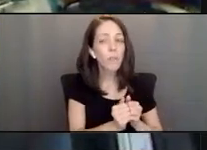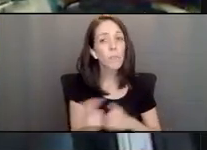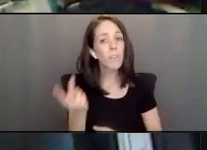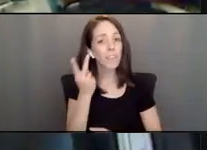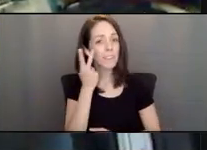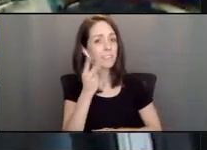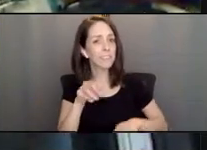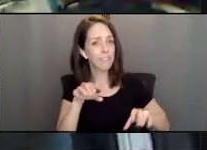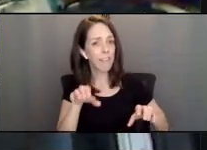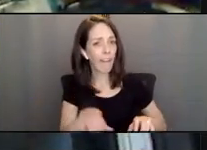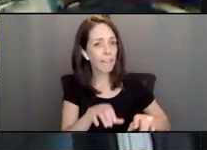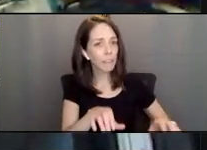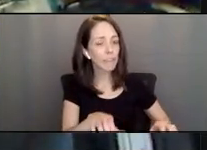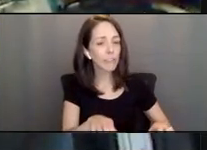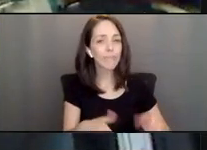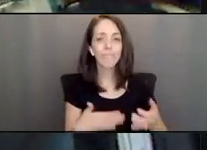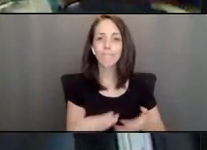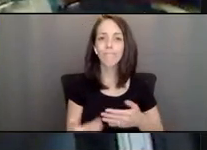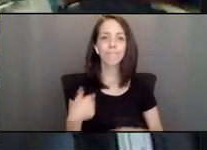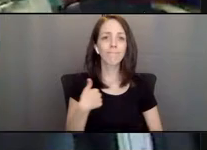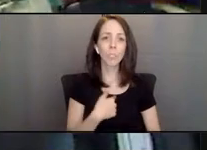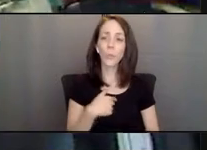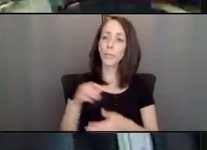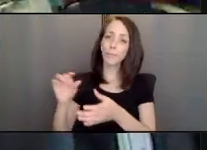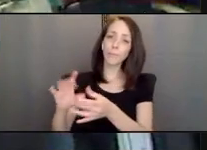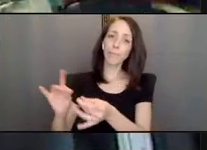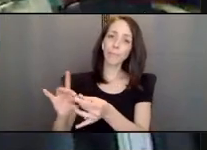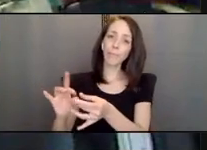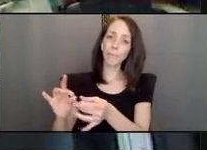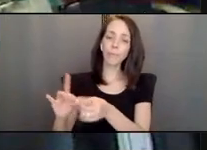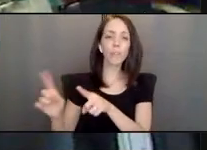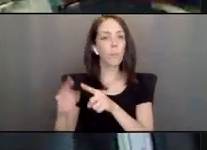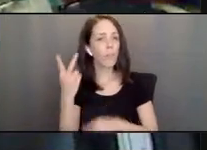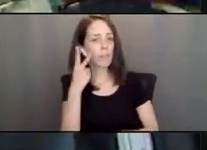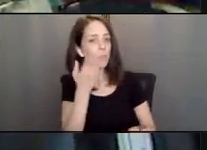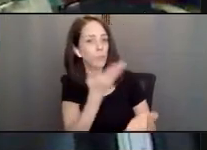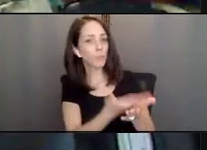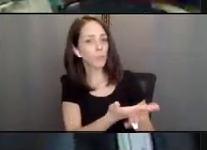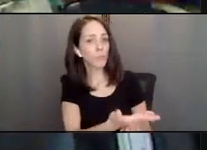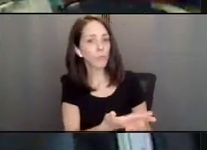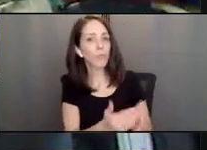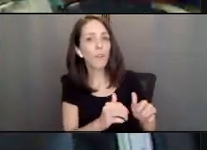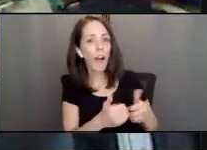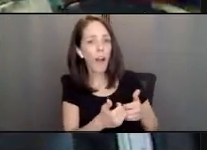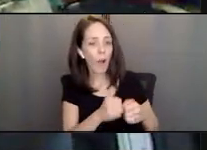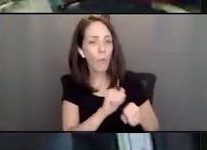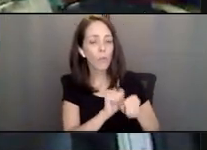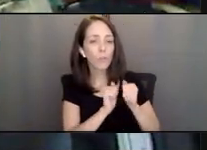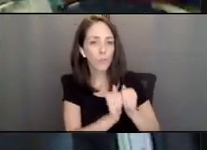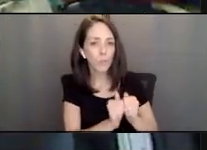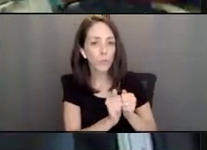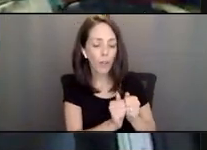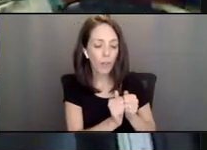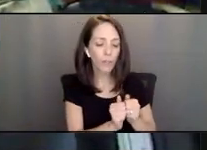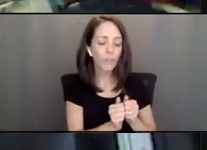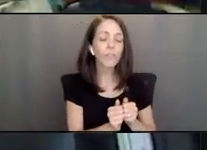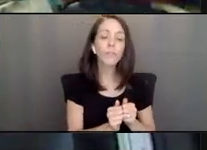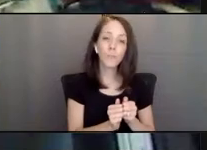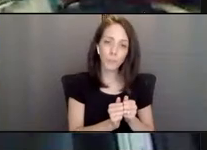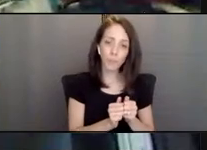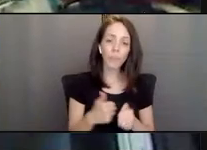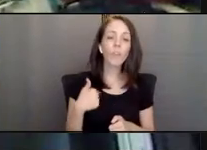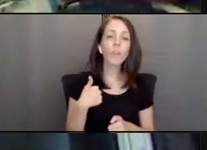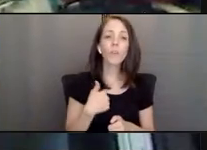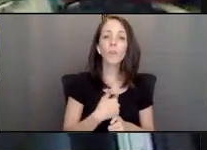words. Our initial pilot work started with an organization called the Bridge Pomoja Coalition of African and